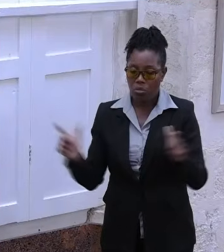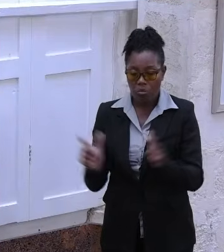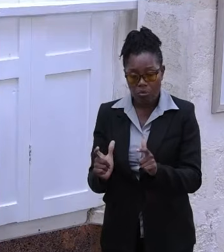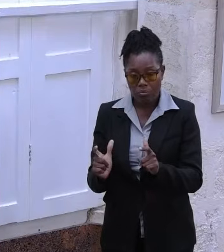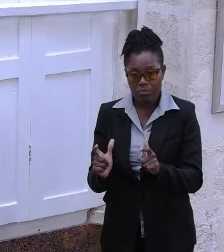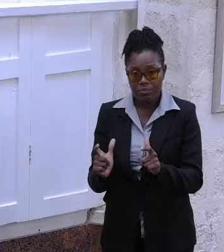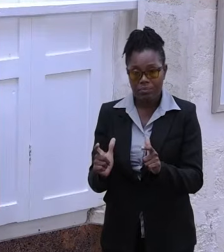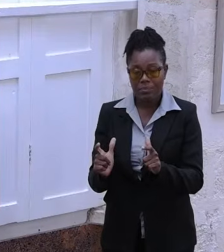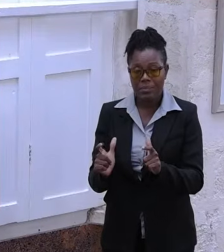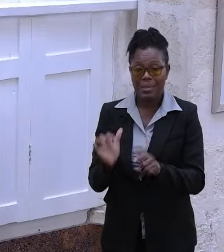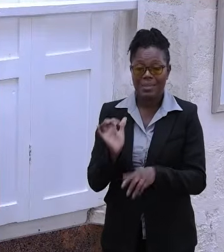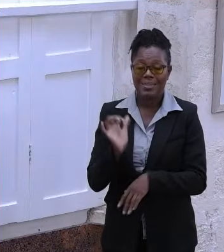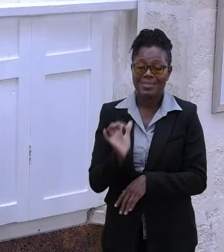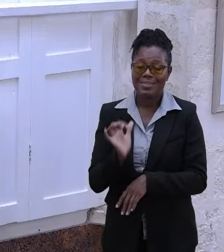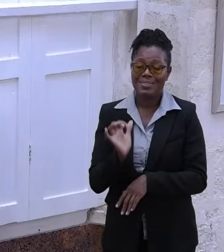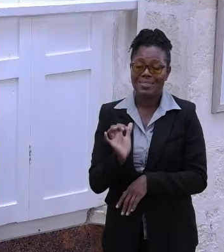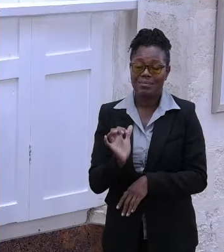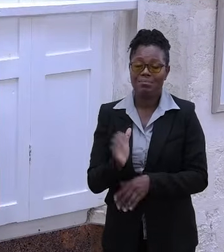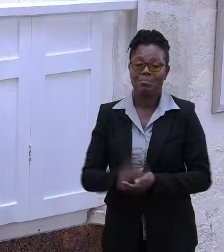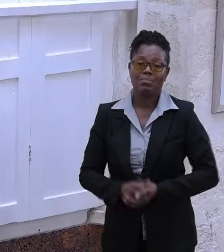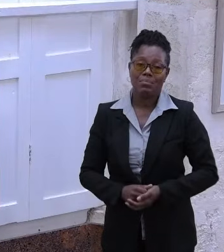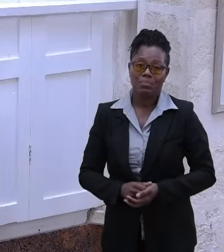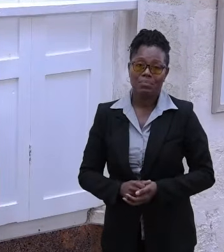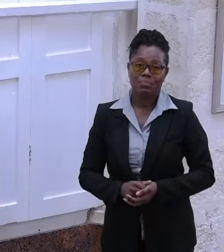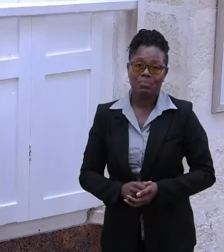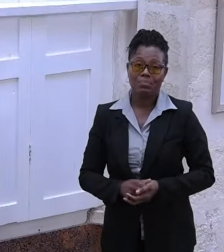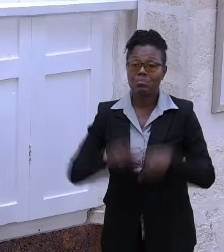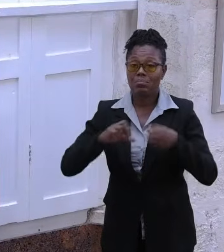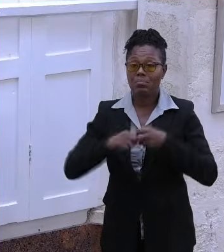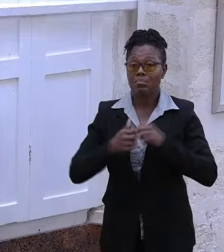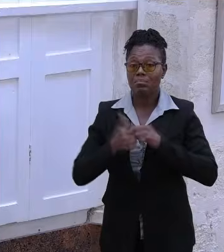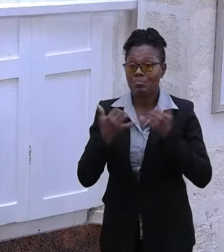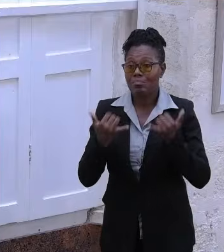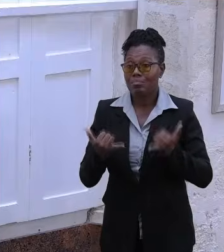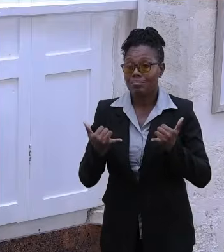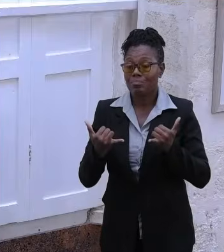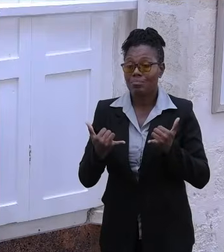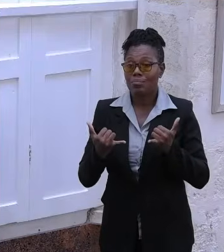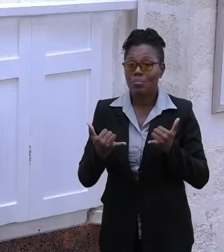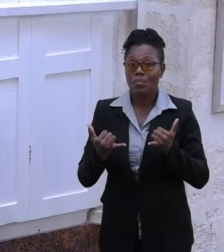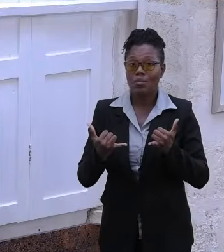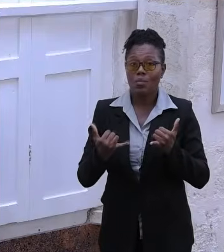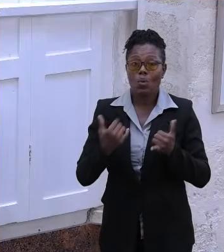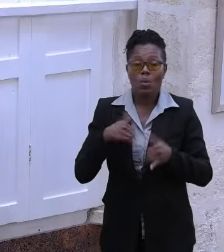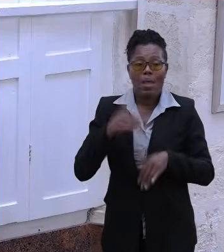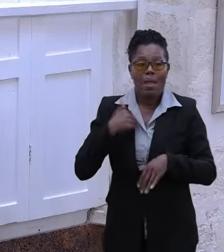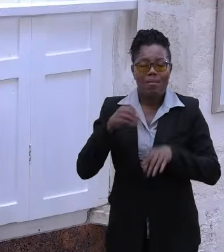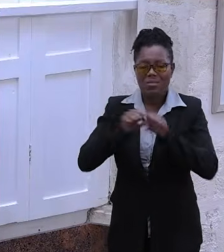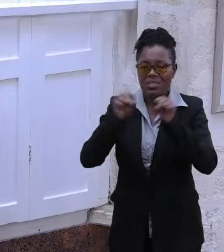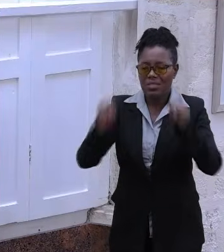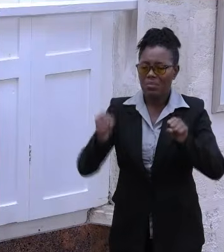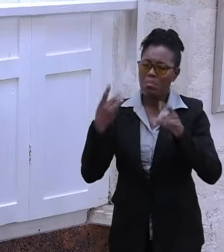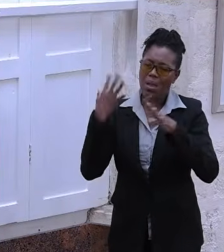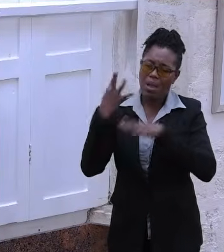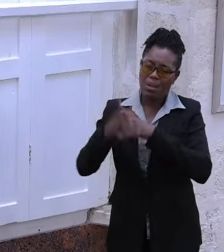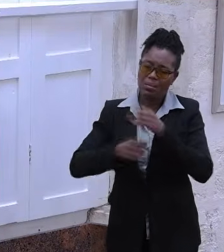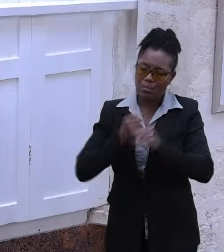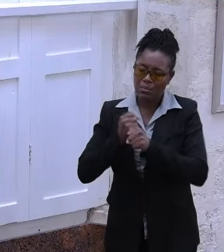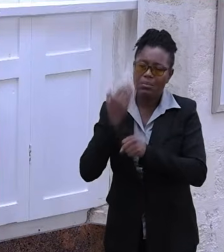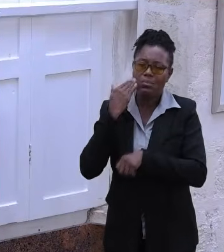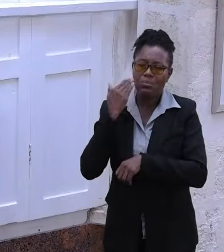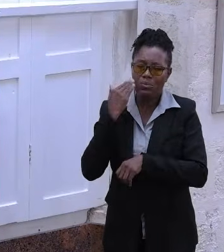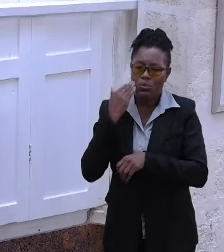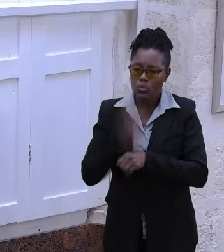the grand issue here, which is that we have a system that for years we know, an